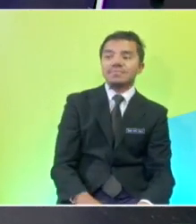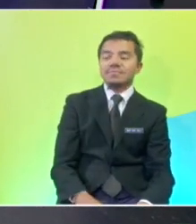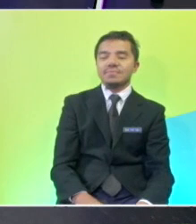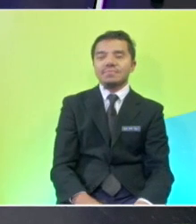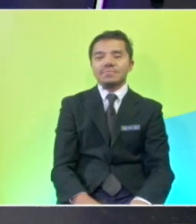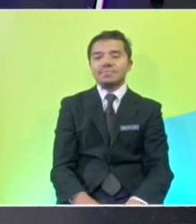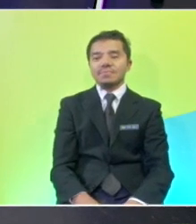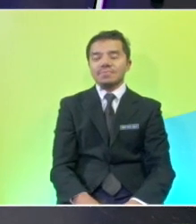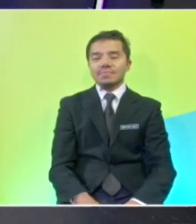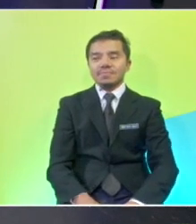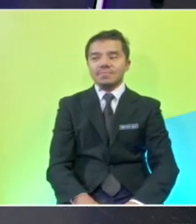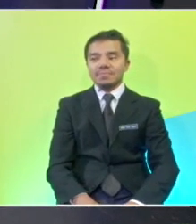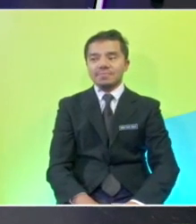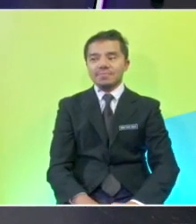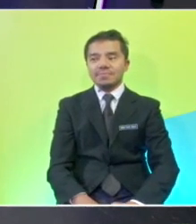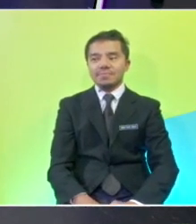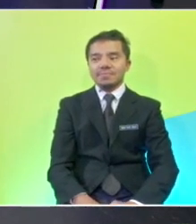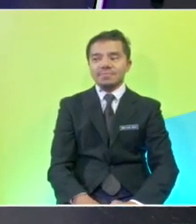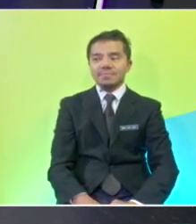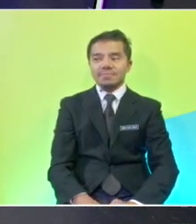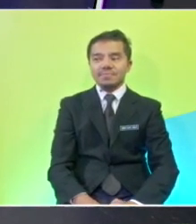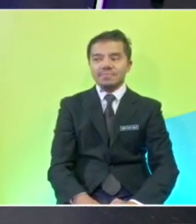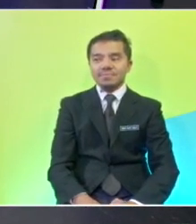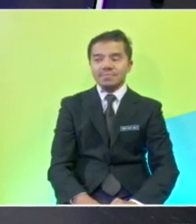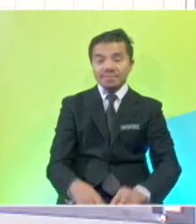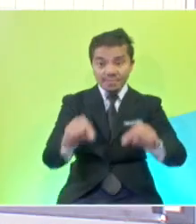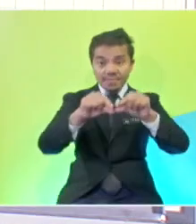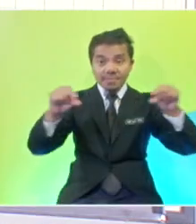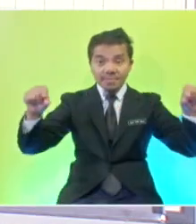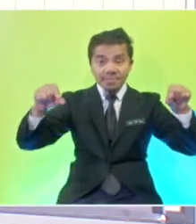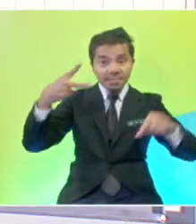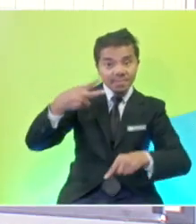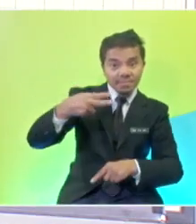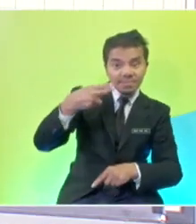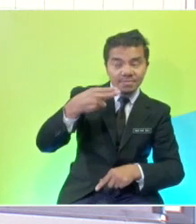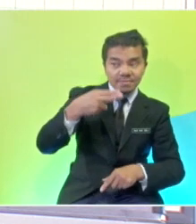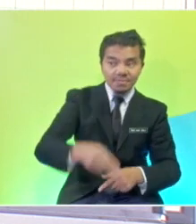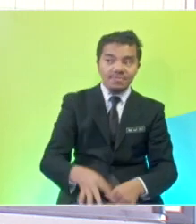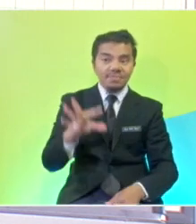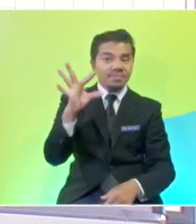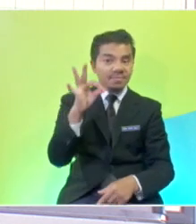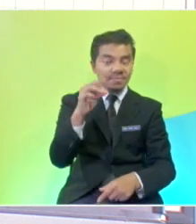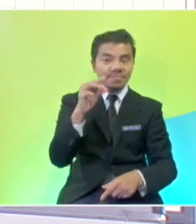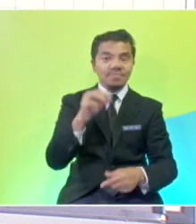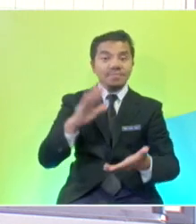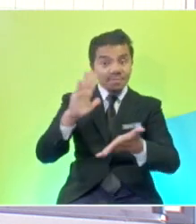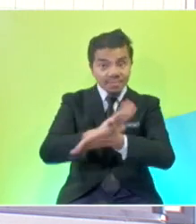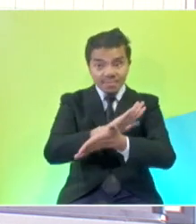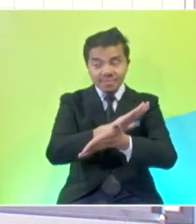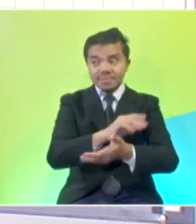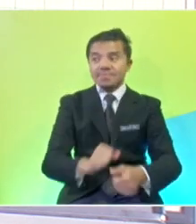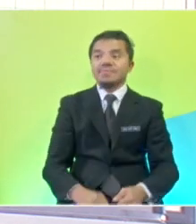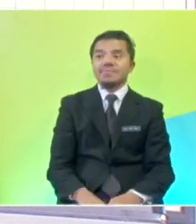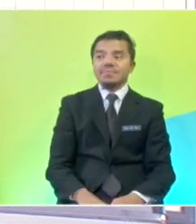Okay, and we have a scissors. Okay, everyone, maybe you can try it out. All right. Okay, first of all, you have to draw a